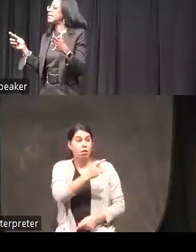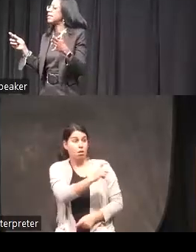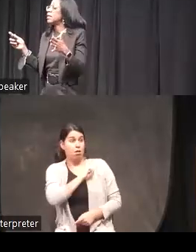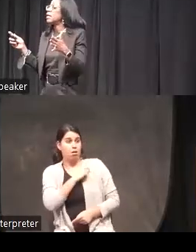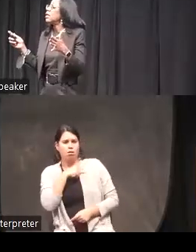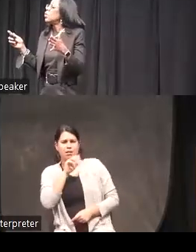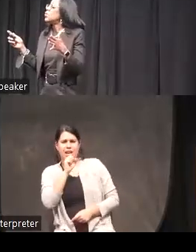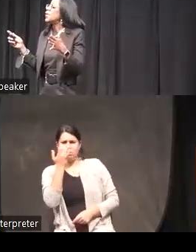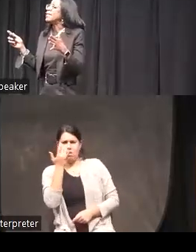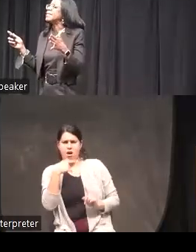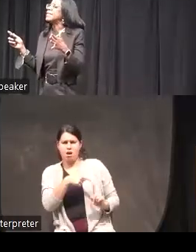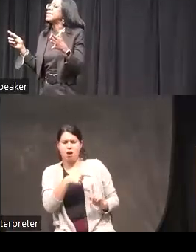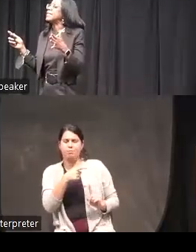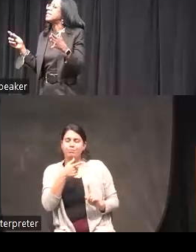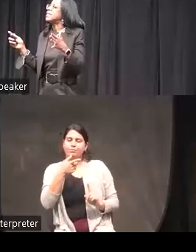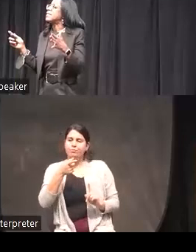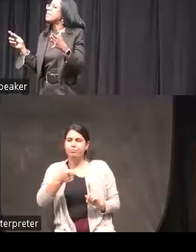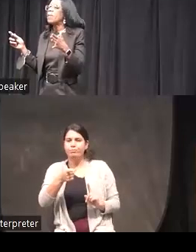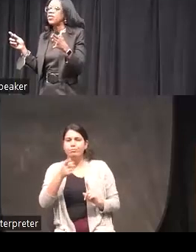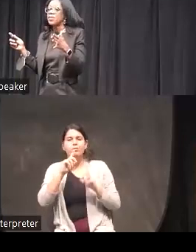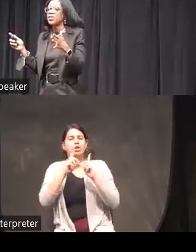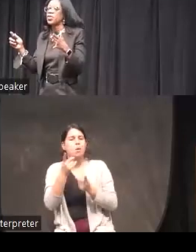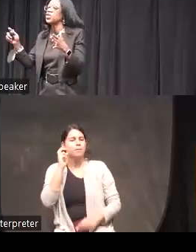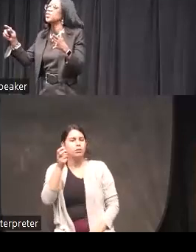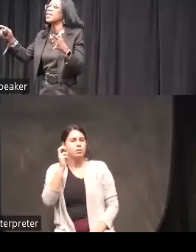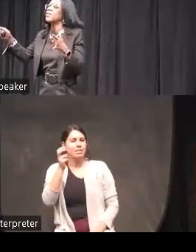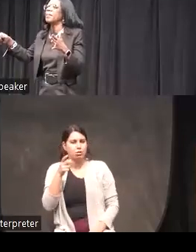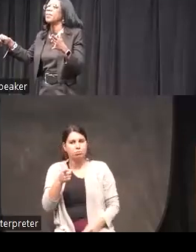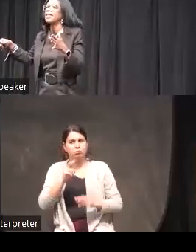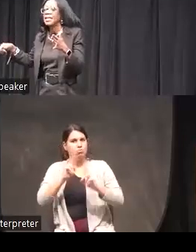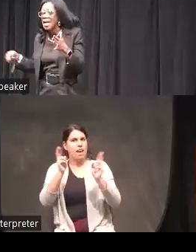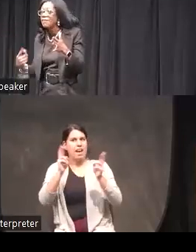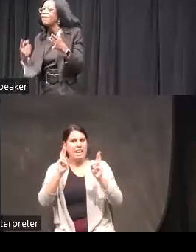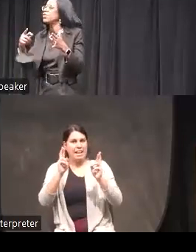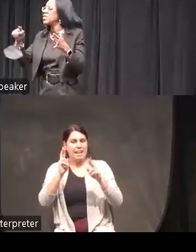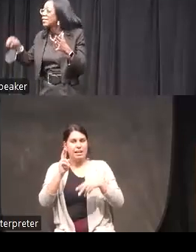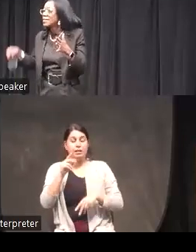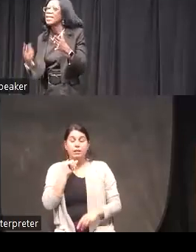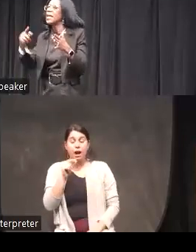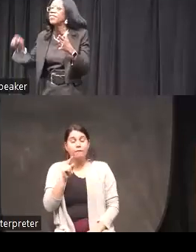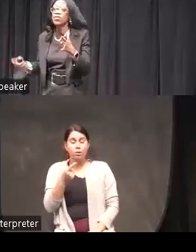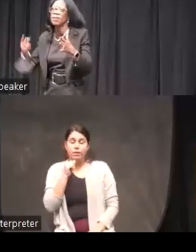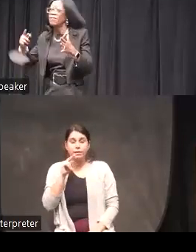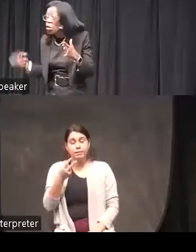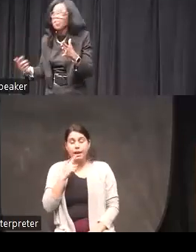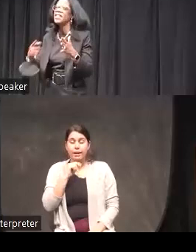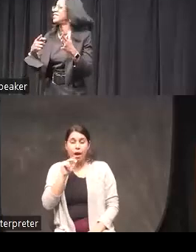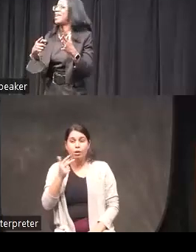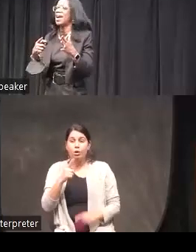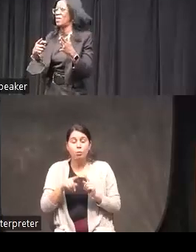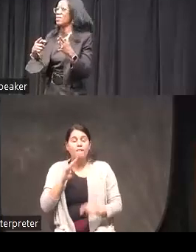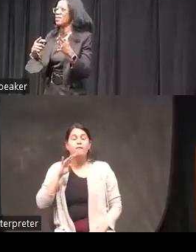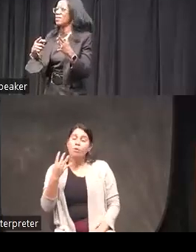case was because the Department of Transportation was getting ready to put the not first, not second, not third, but 4th